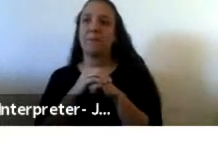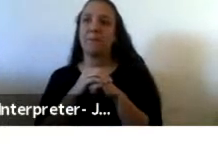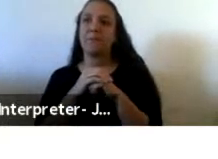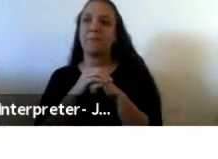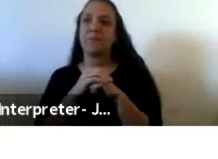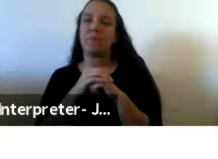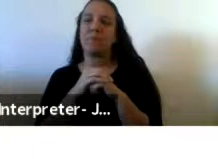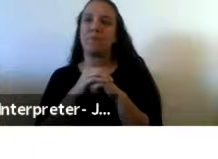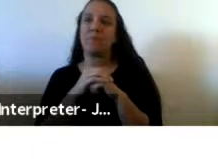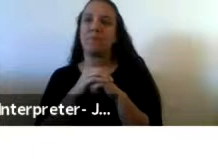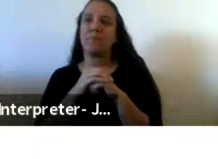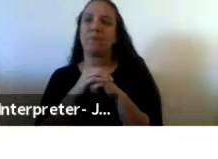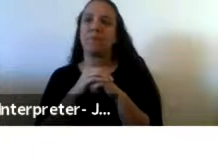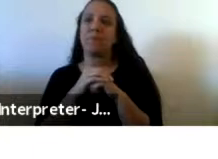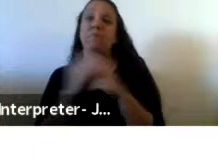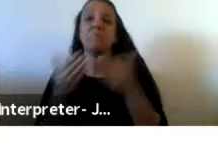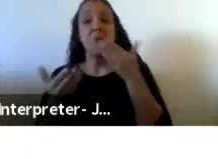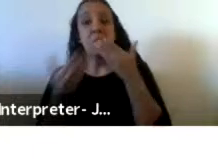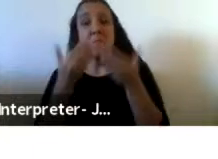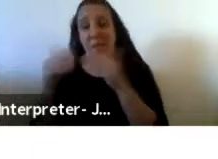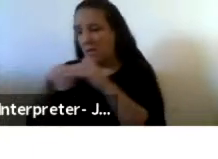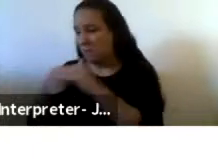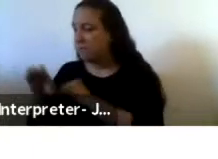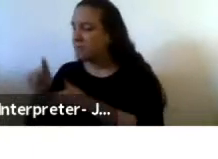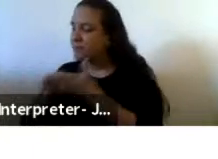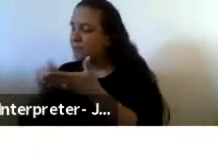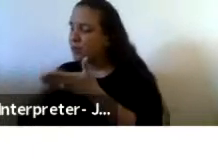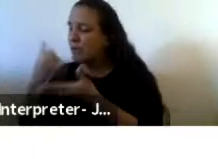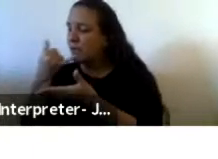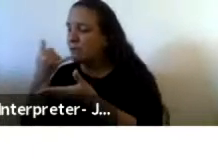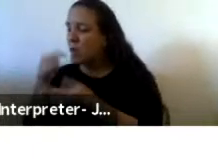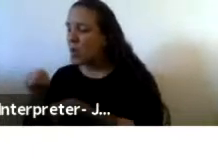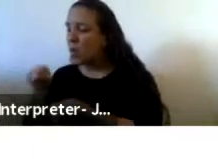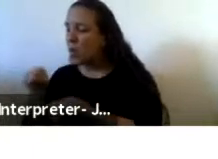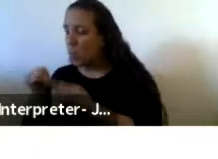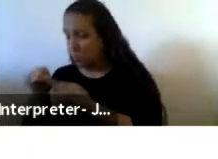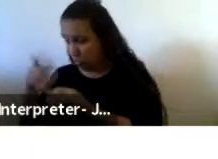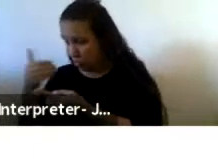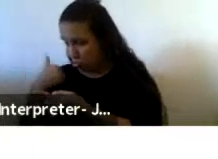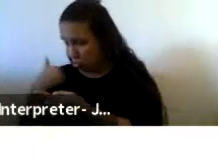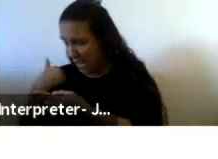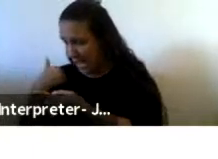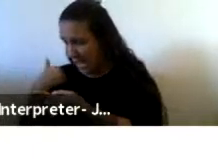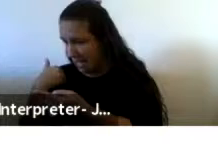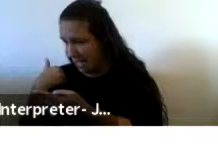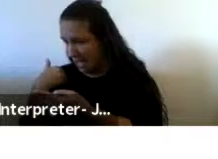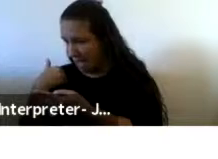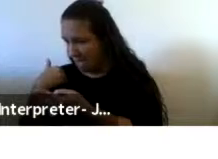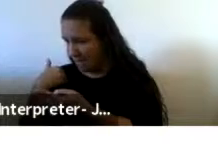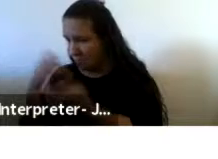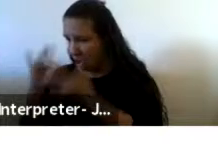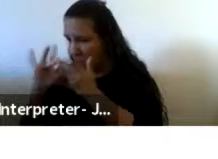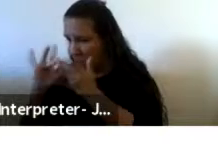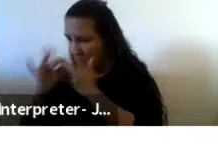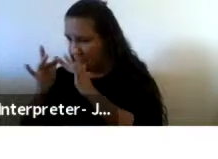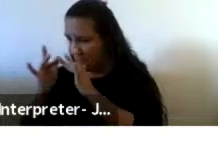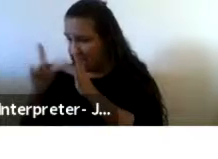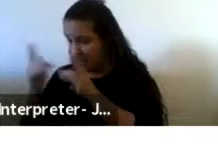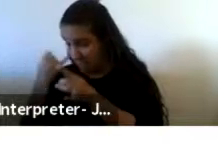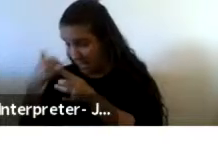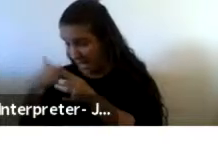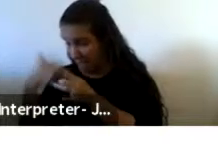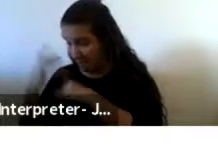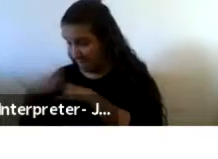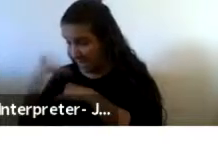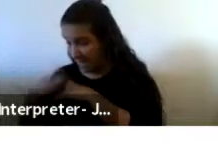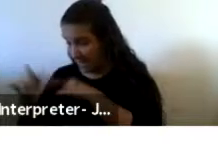into my smartphone and looking to see if you do have the product. And if you have it on hand and I can order